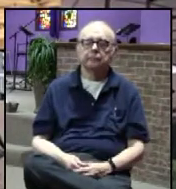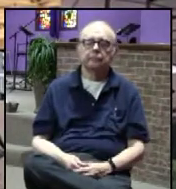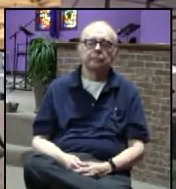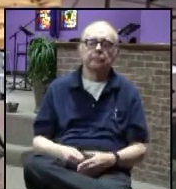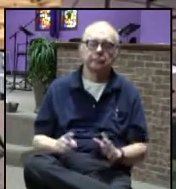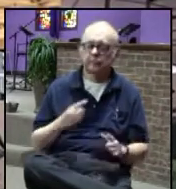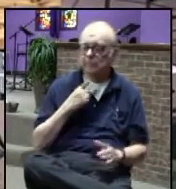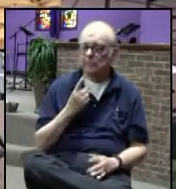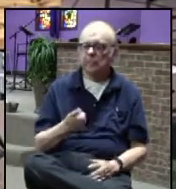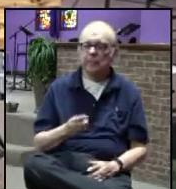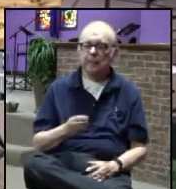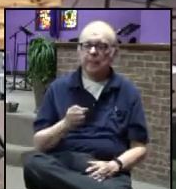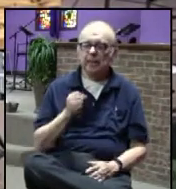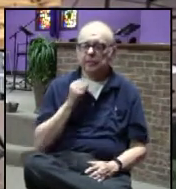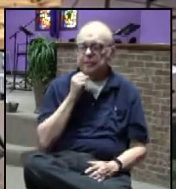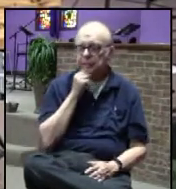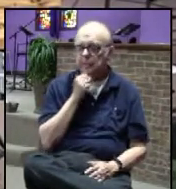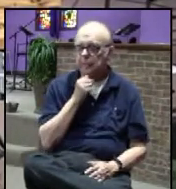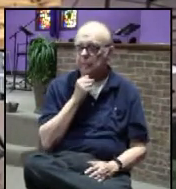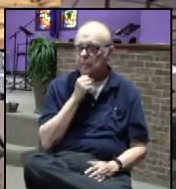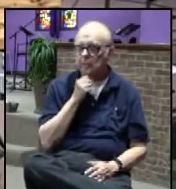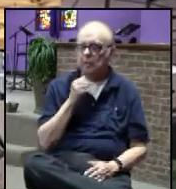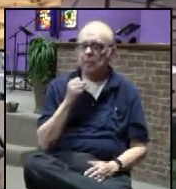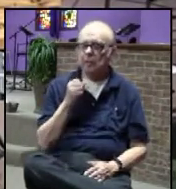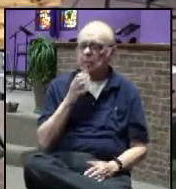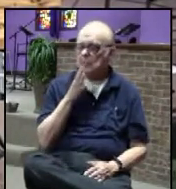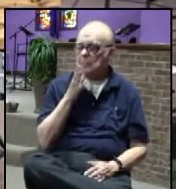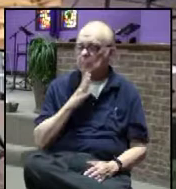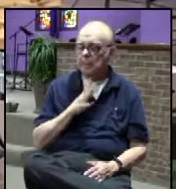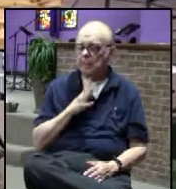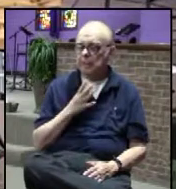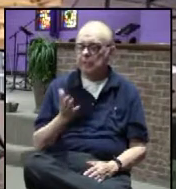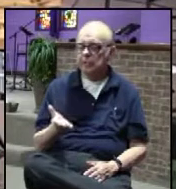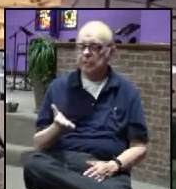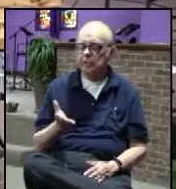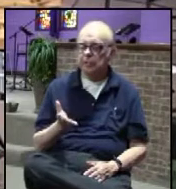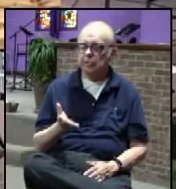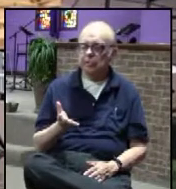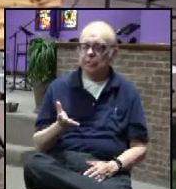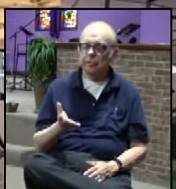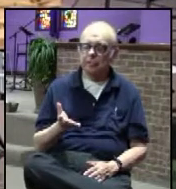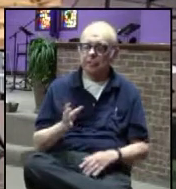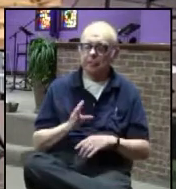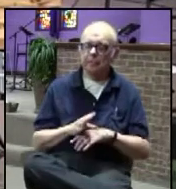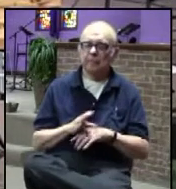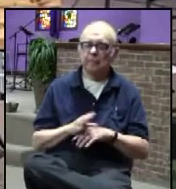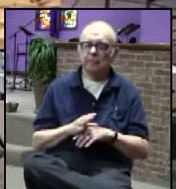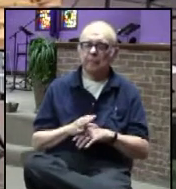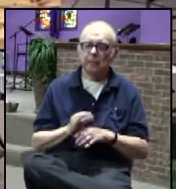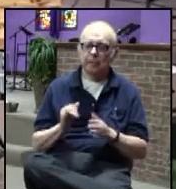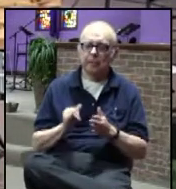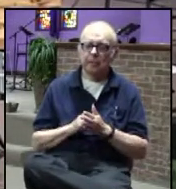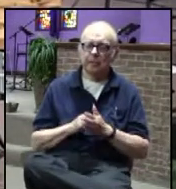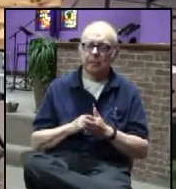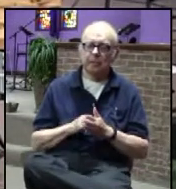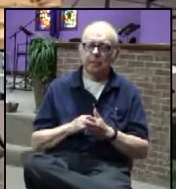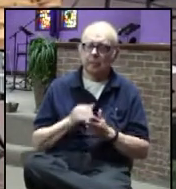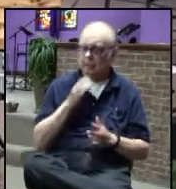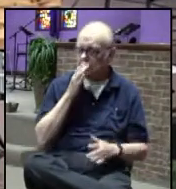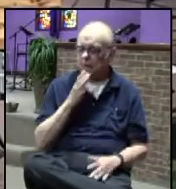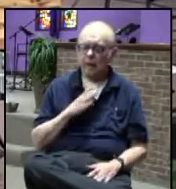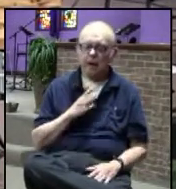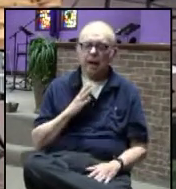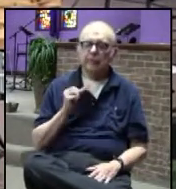Let's say there's a single mother in this church, And that single mother has a car